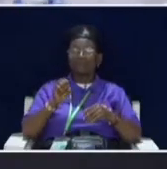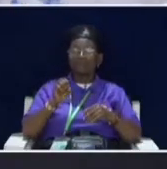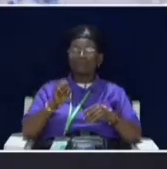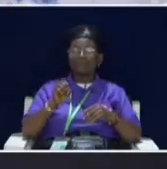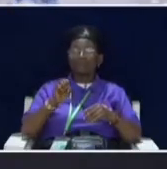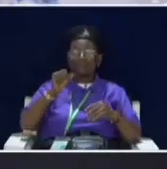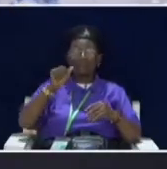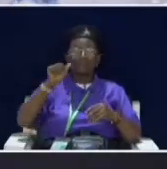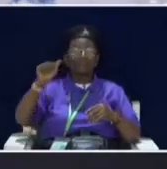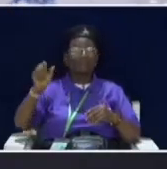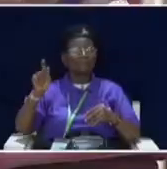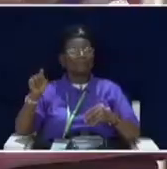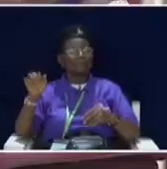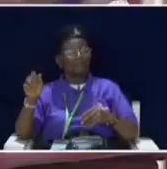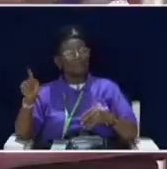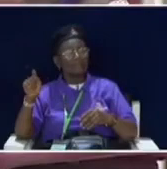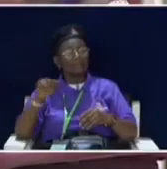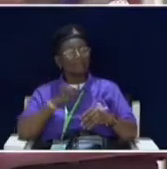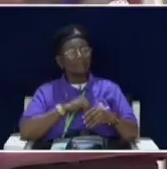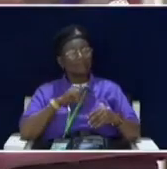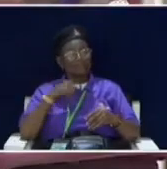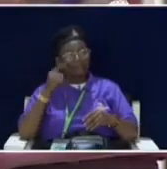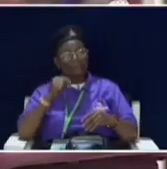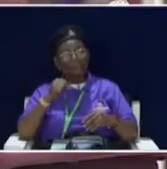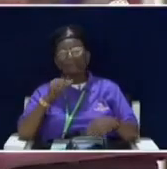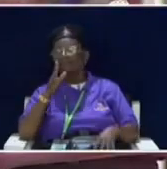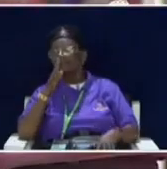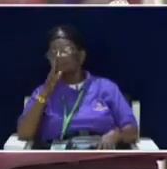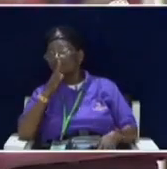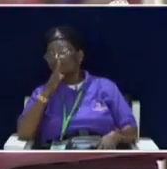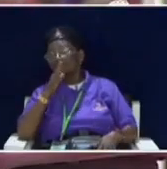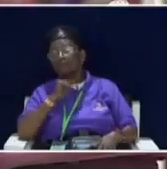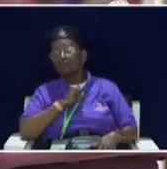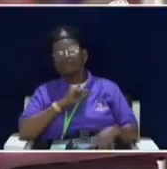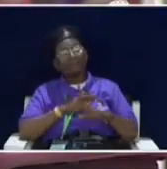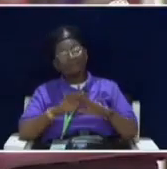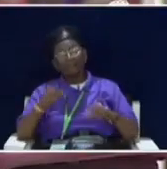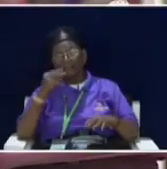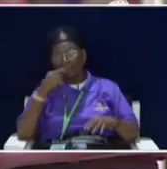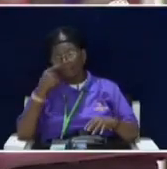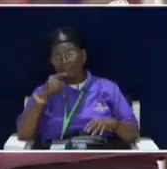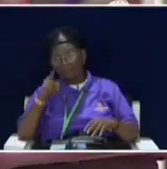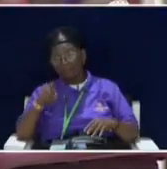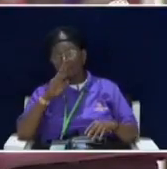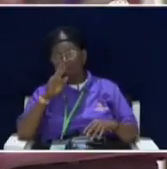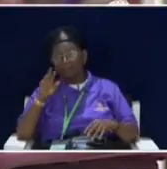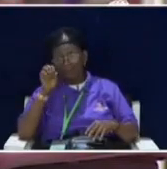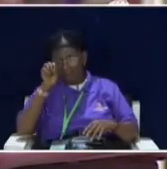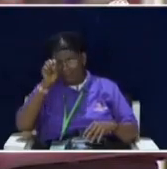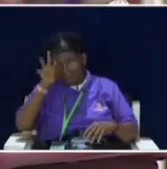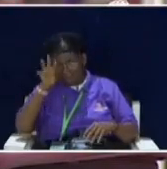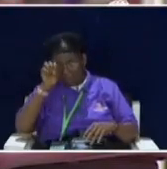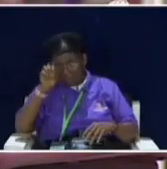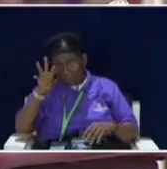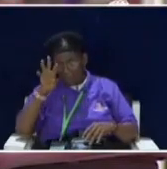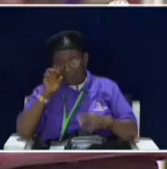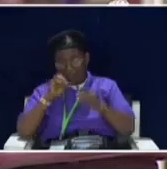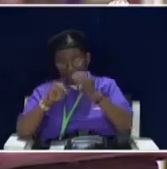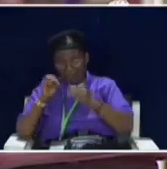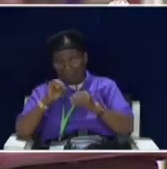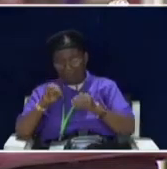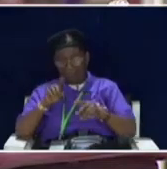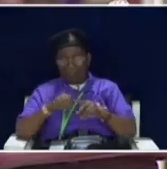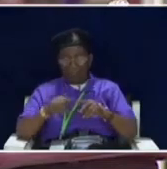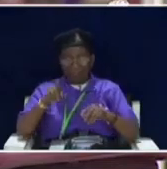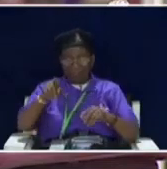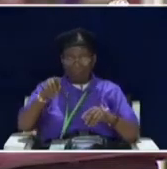ma, I'm not saying you are a witch. Oh, ejo ma won o so pa je ni yin o. But do you agree that we